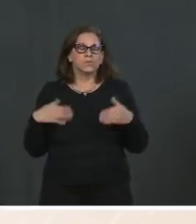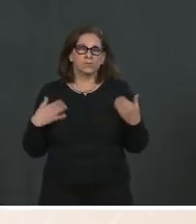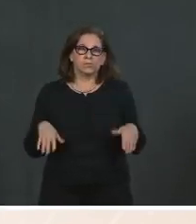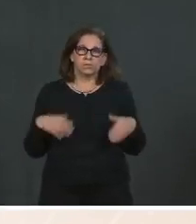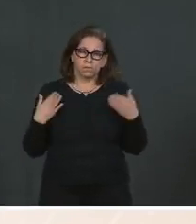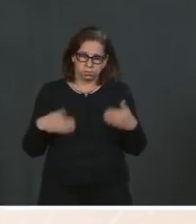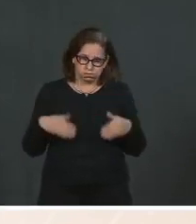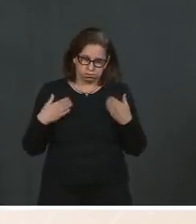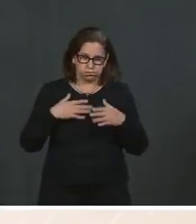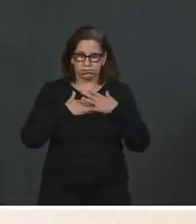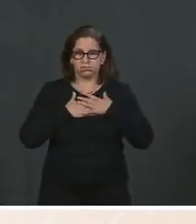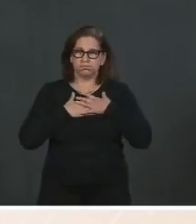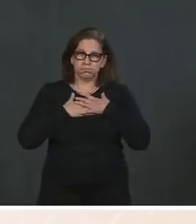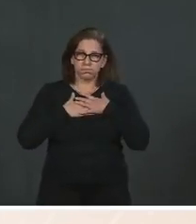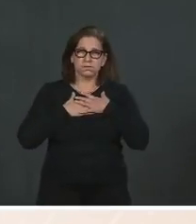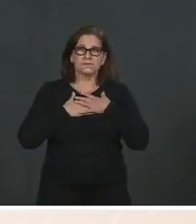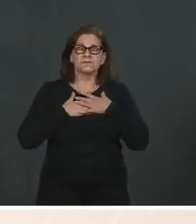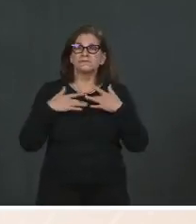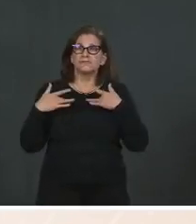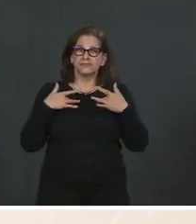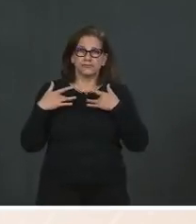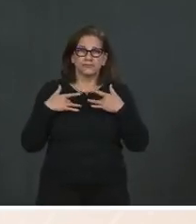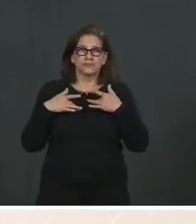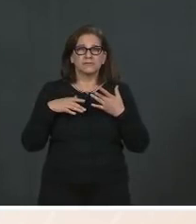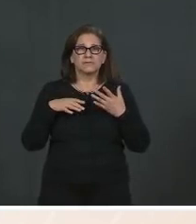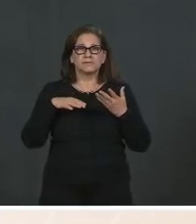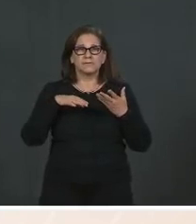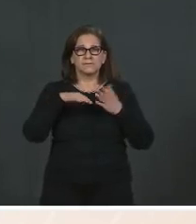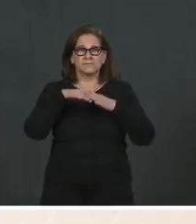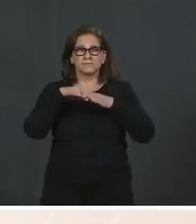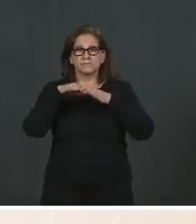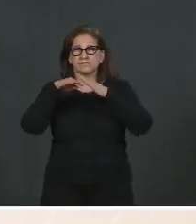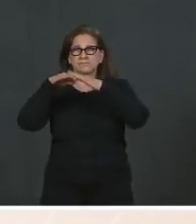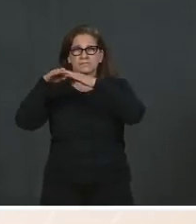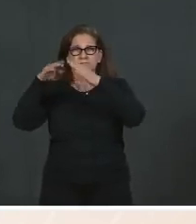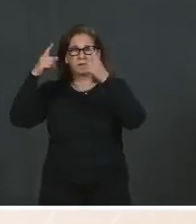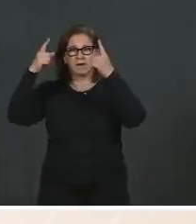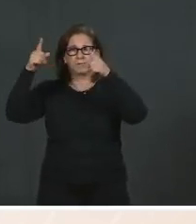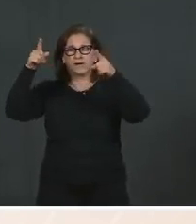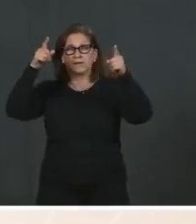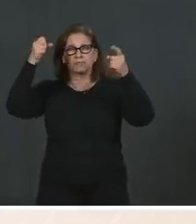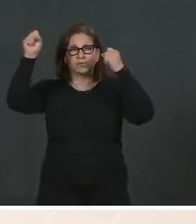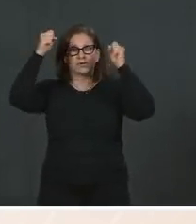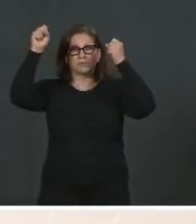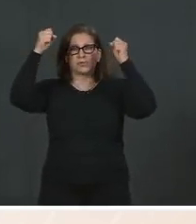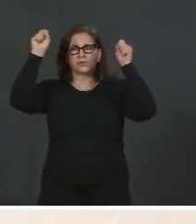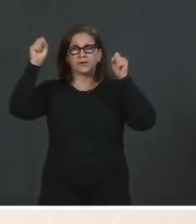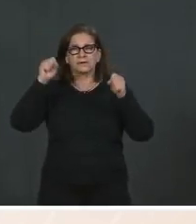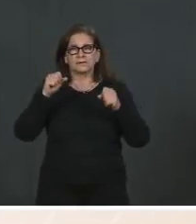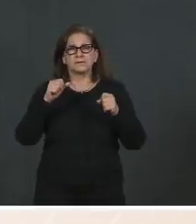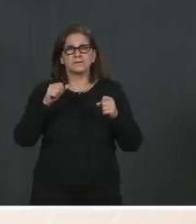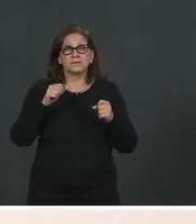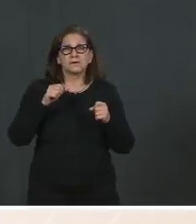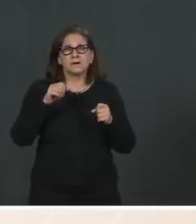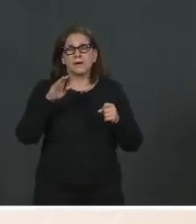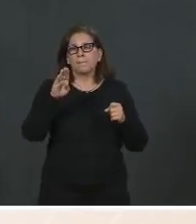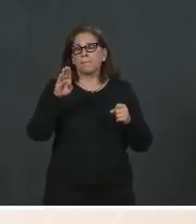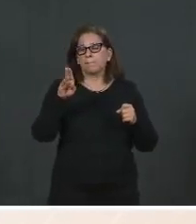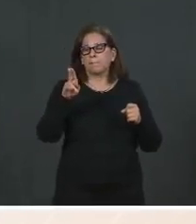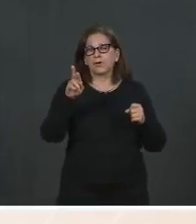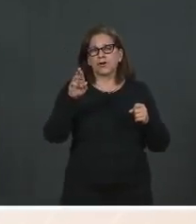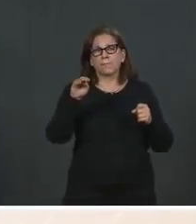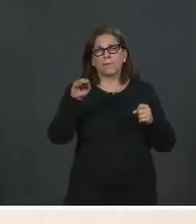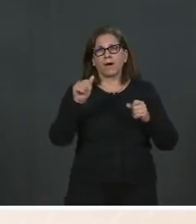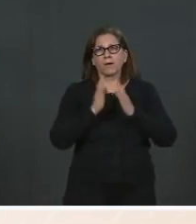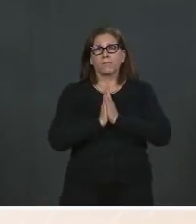violence against peaceful protesters in Burma. Burmese security forces are responsible for hundreds of deaths in Burma since they perpetrated